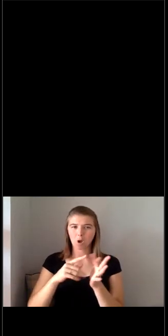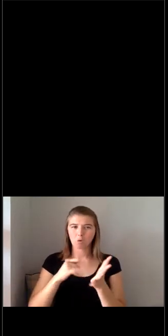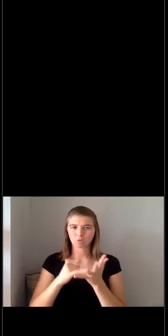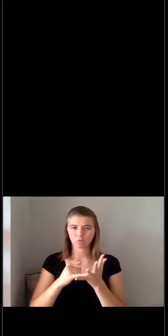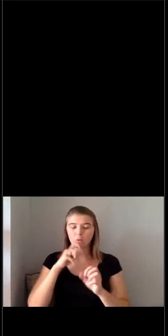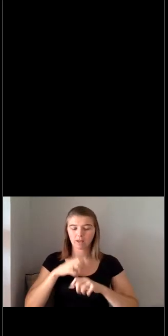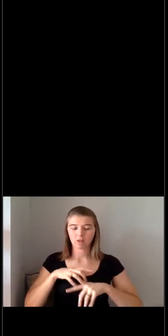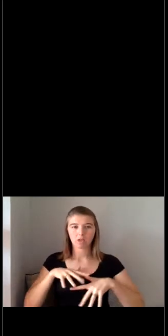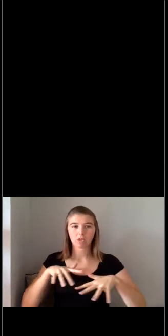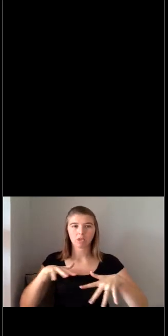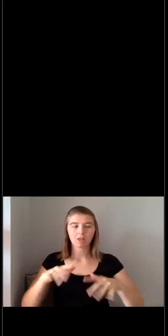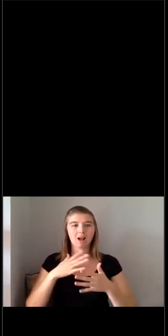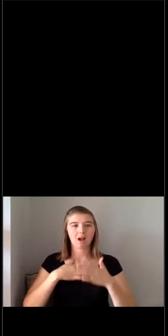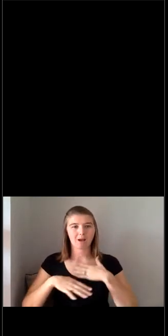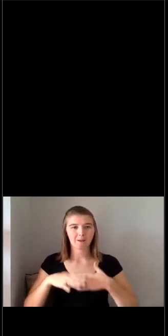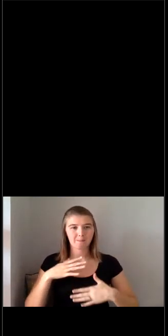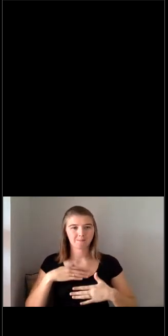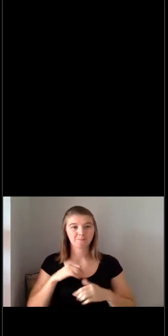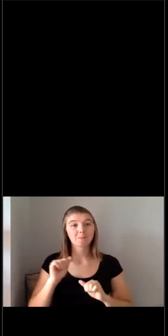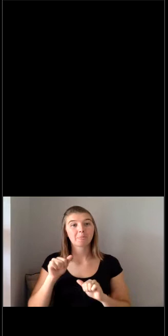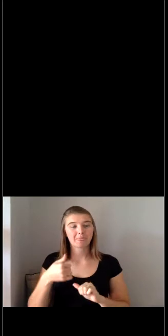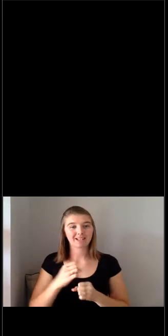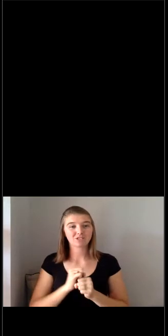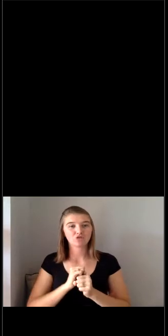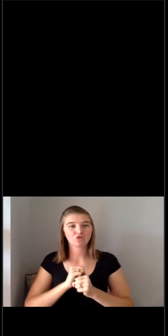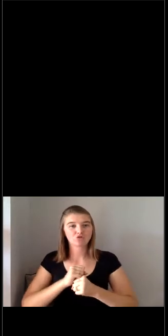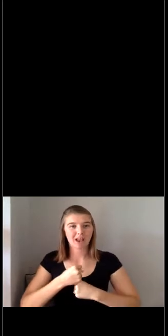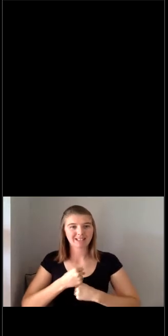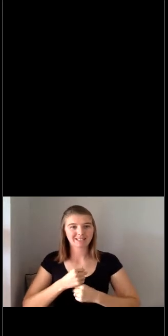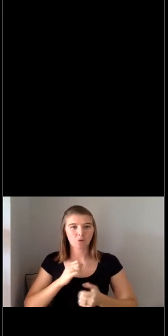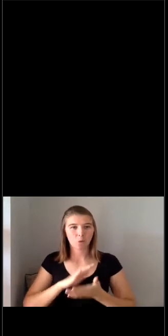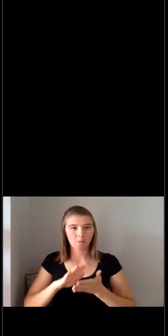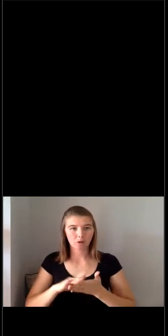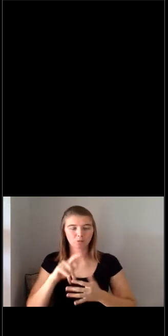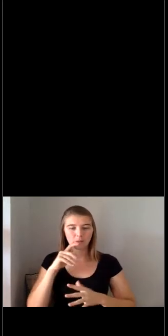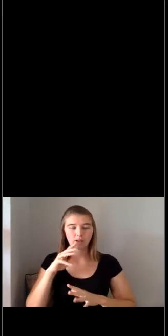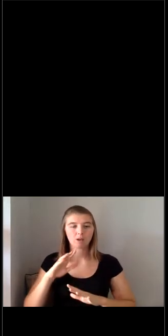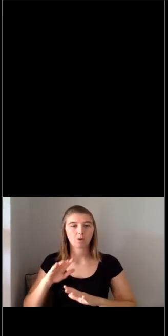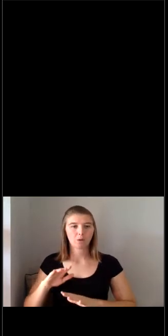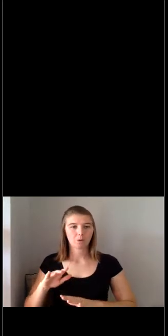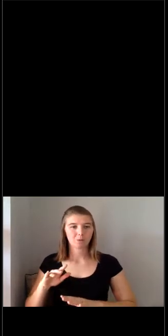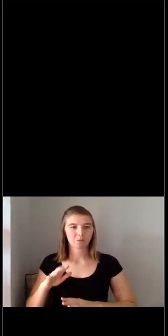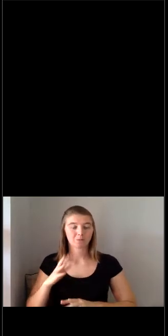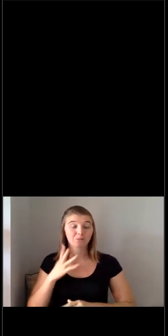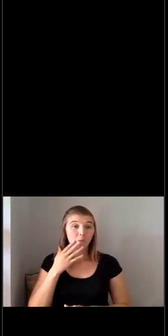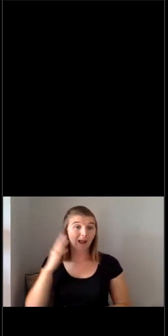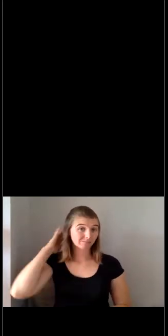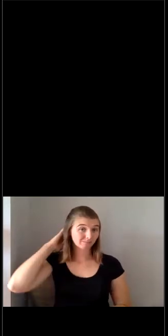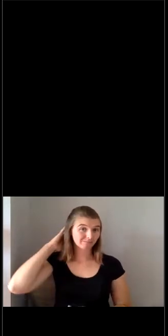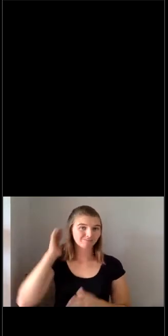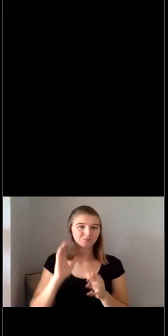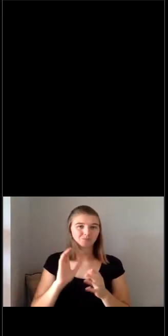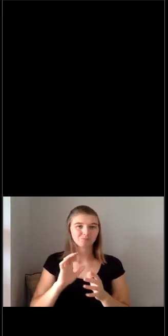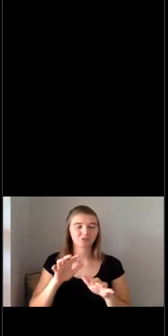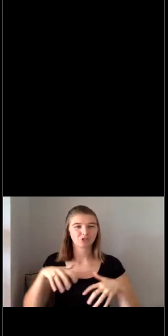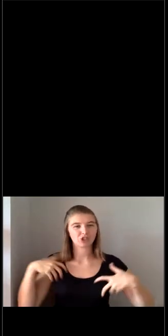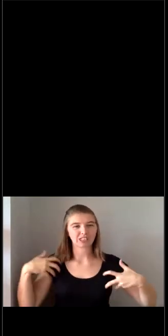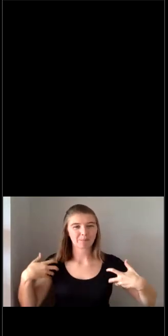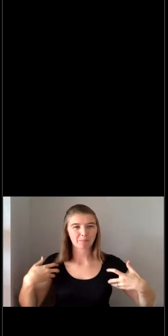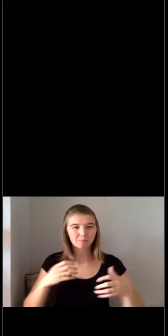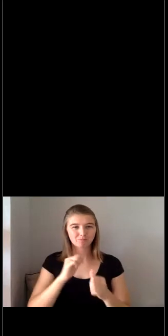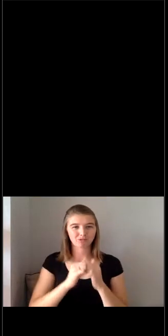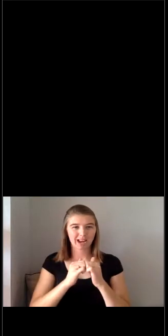hormones, cortisol and adrenaline, which our chimp brain is very good at releasing, causing something called ambient stress. We don't know when it started, but we know